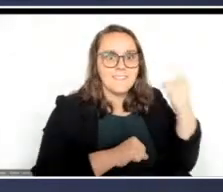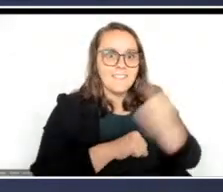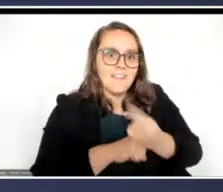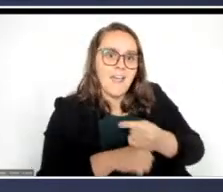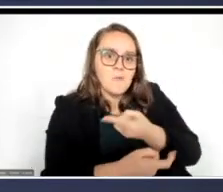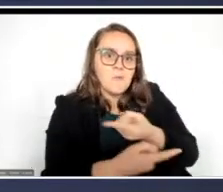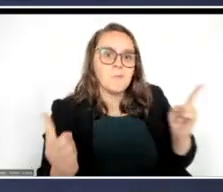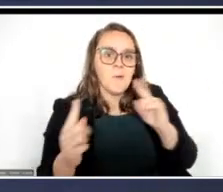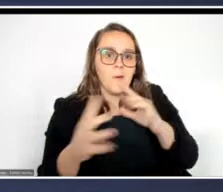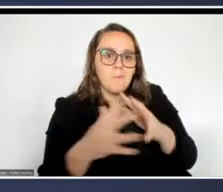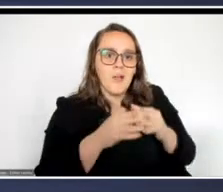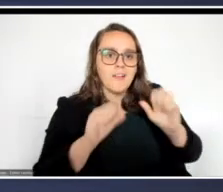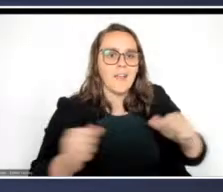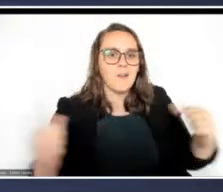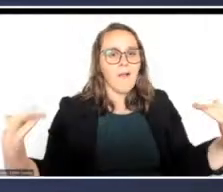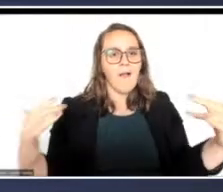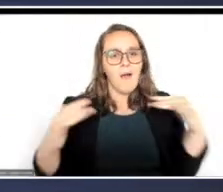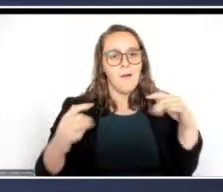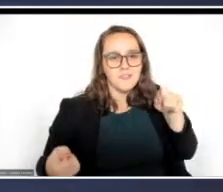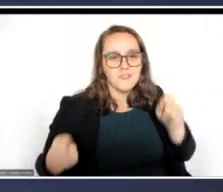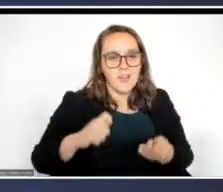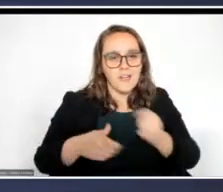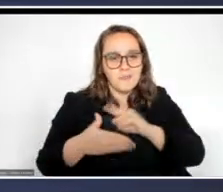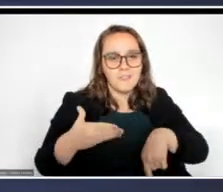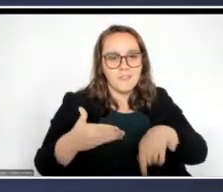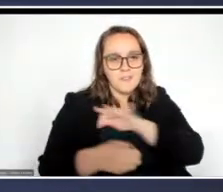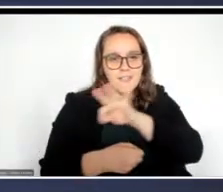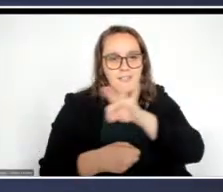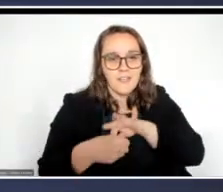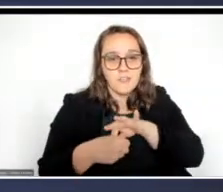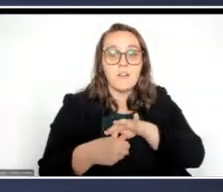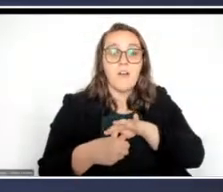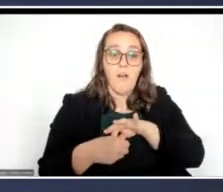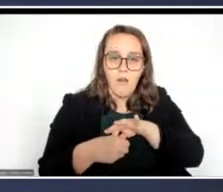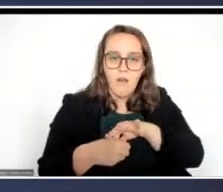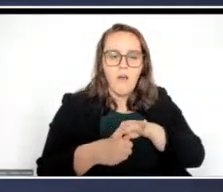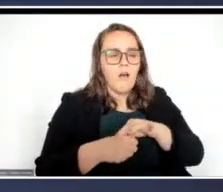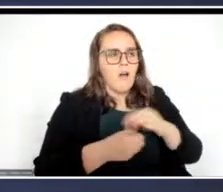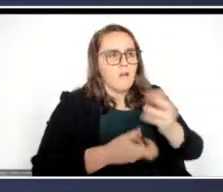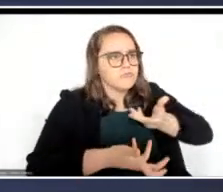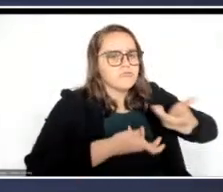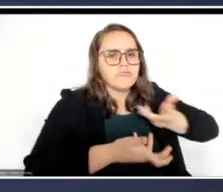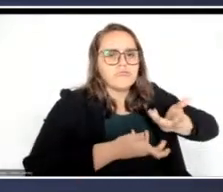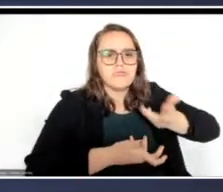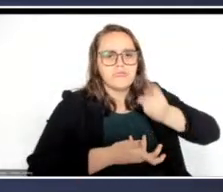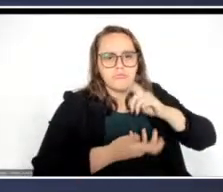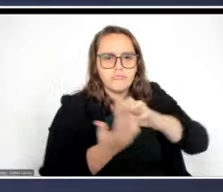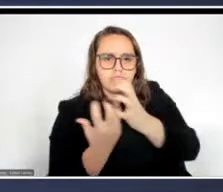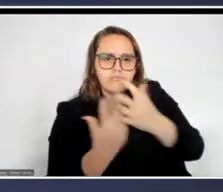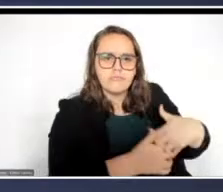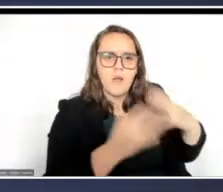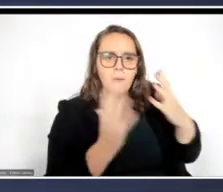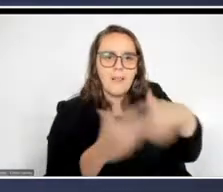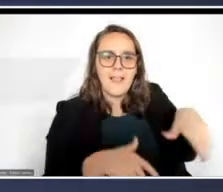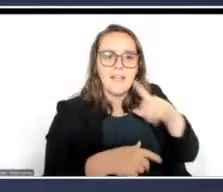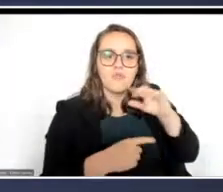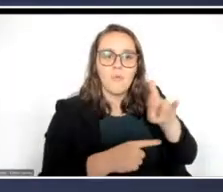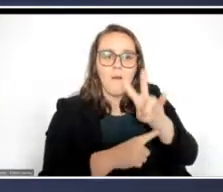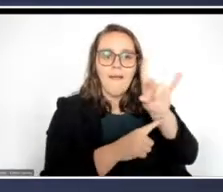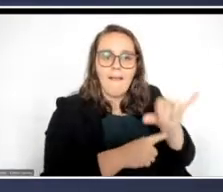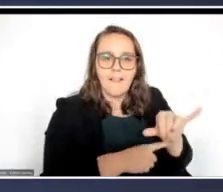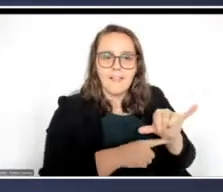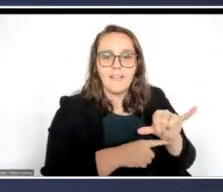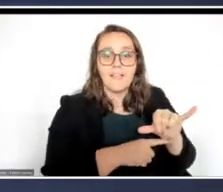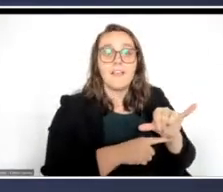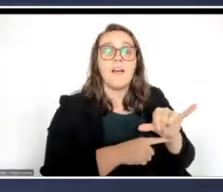For weeks, President Trump worked with others to plan the rally, intending all along that he would send an assembled crowd of